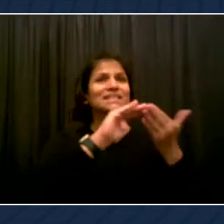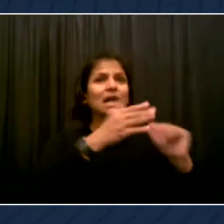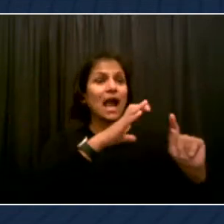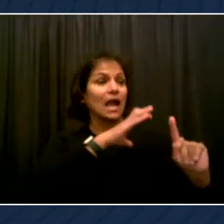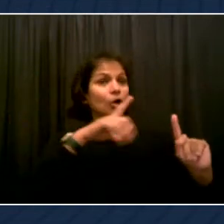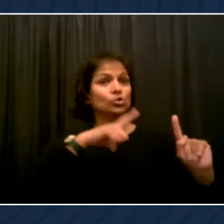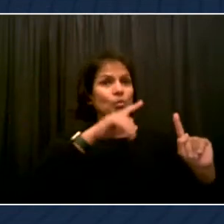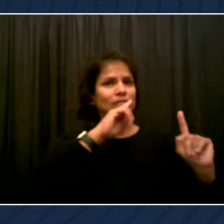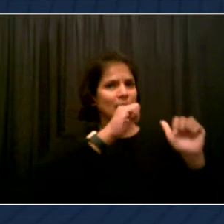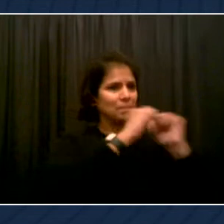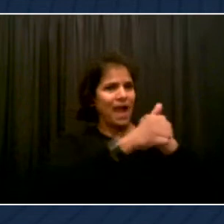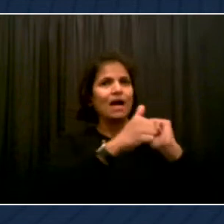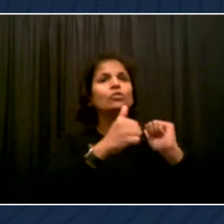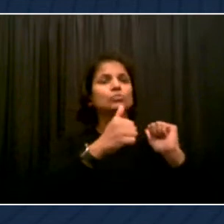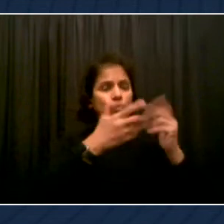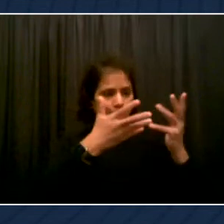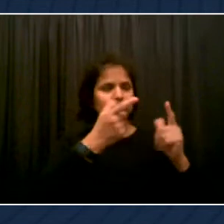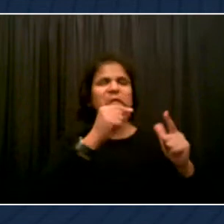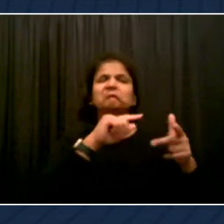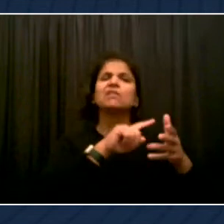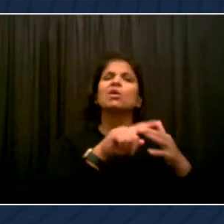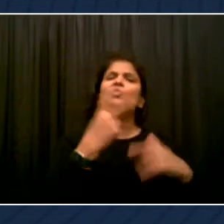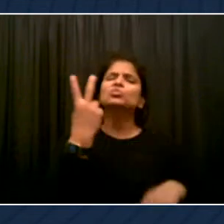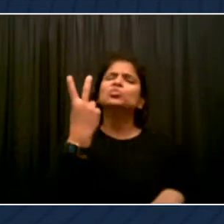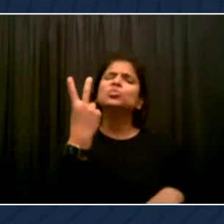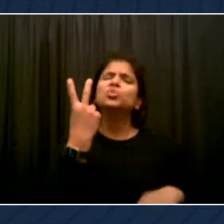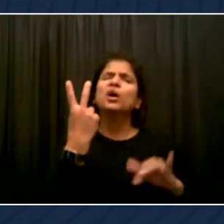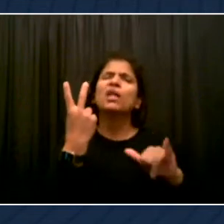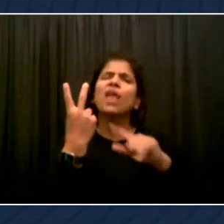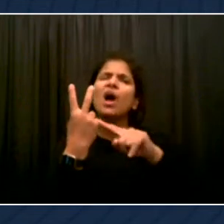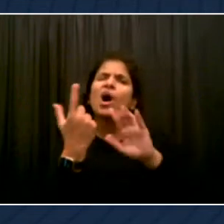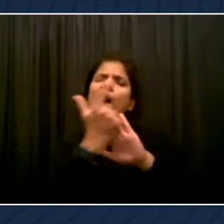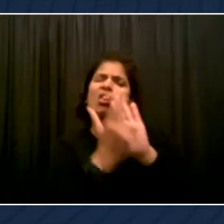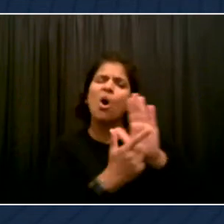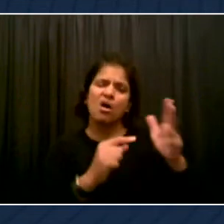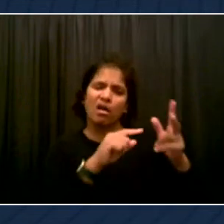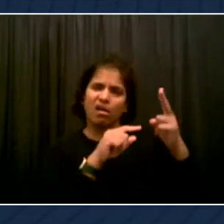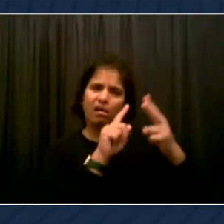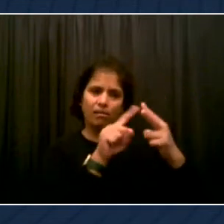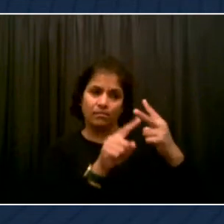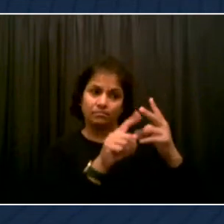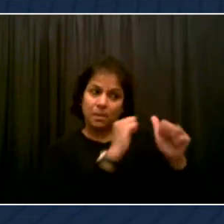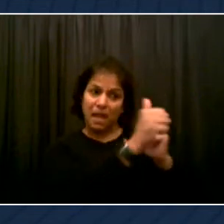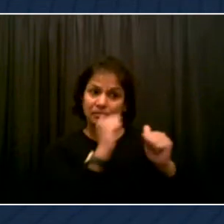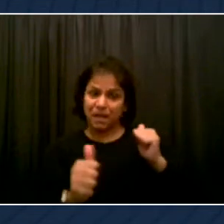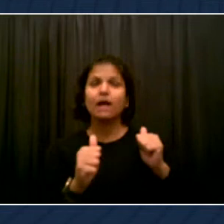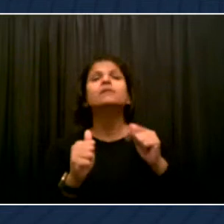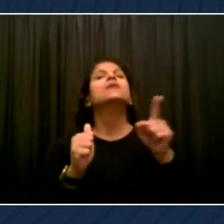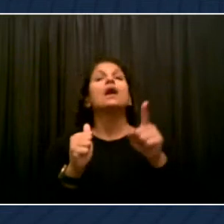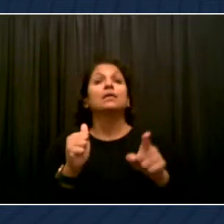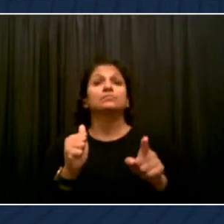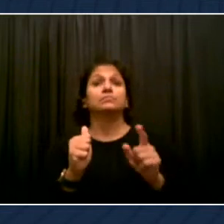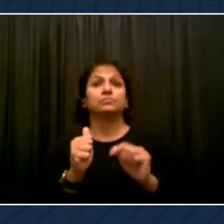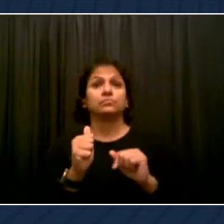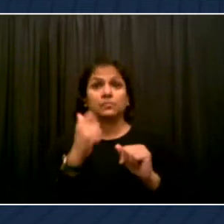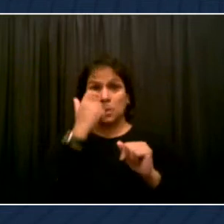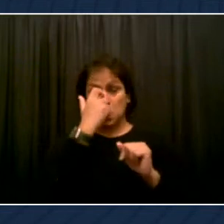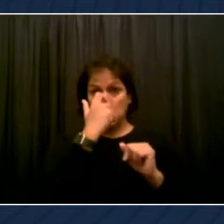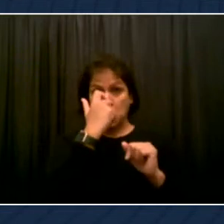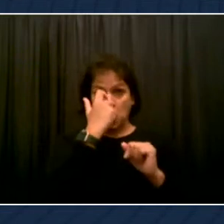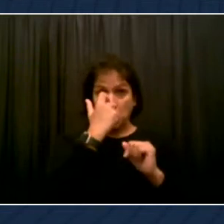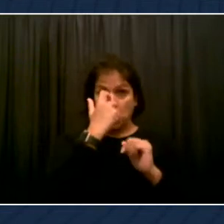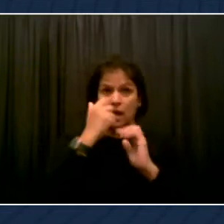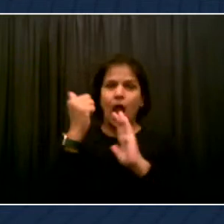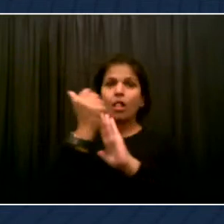Intro 1529 that expanded upon the right to counsel law and ensures legal representation to